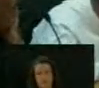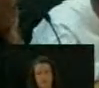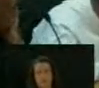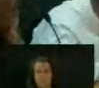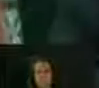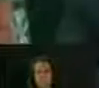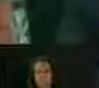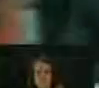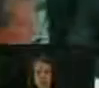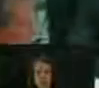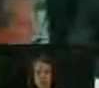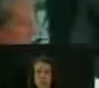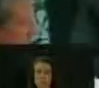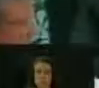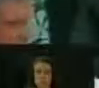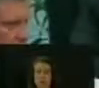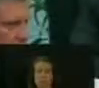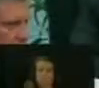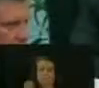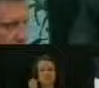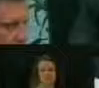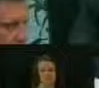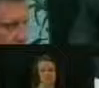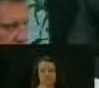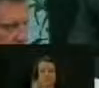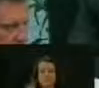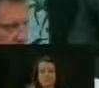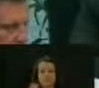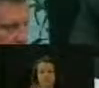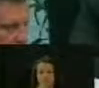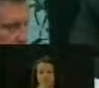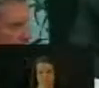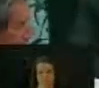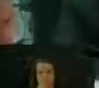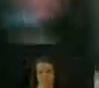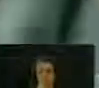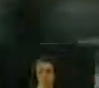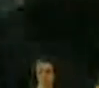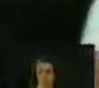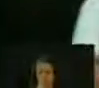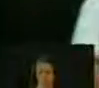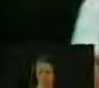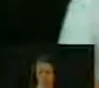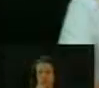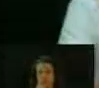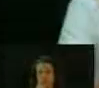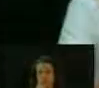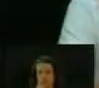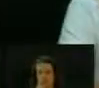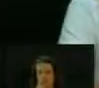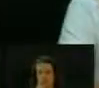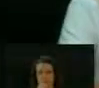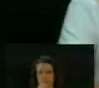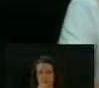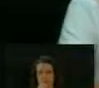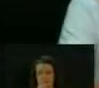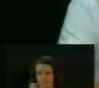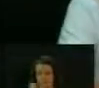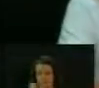recommendations to this body. Is that right? By this resolution, you're giving them the power to do that. Aye. Aye.